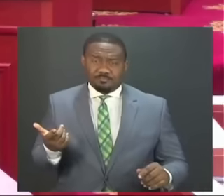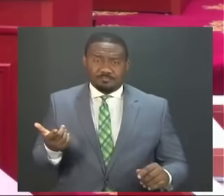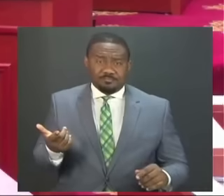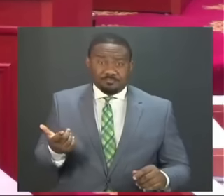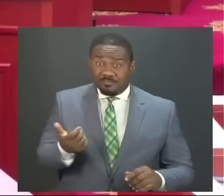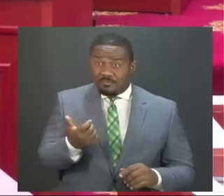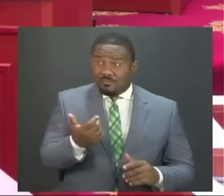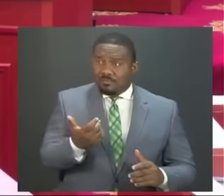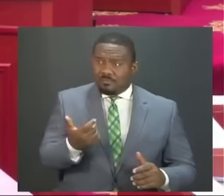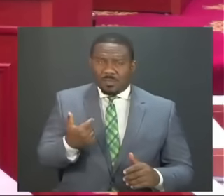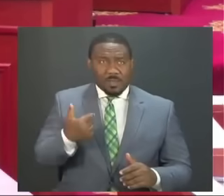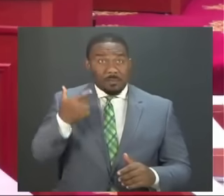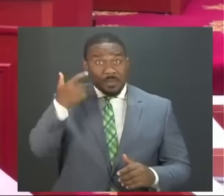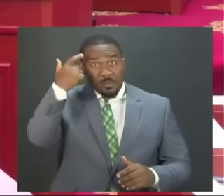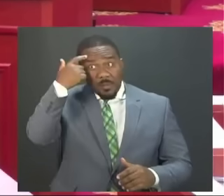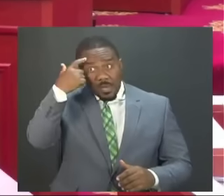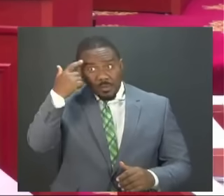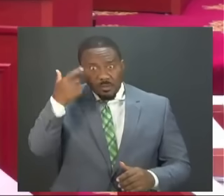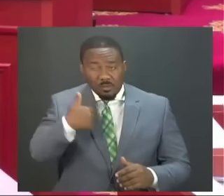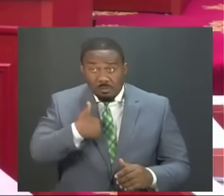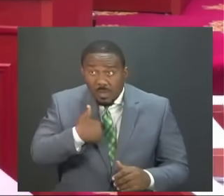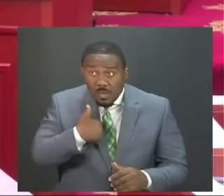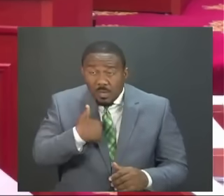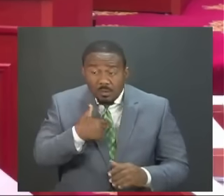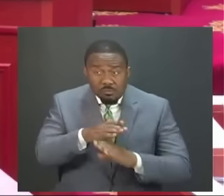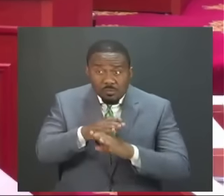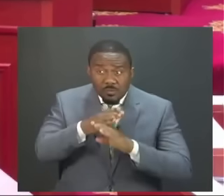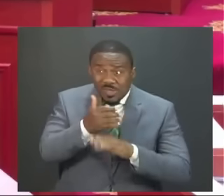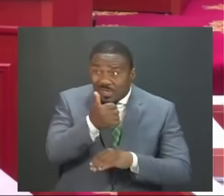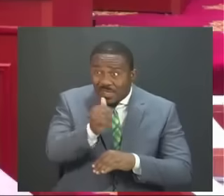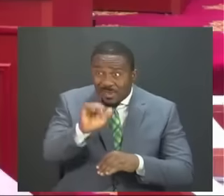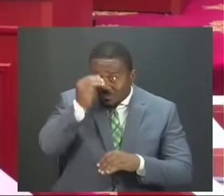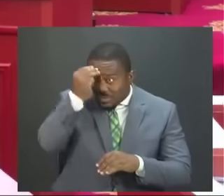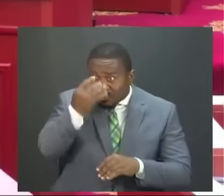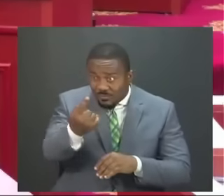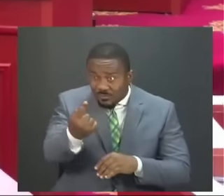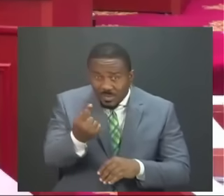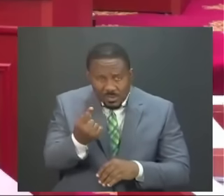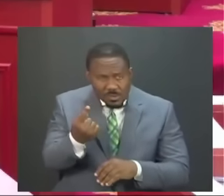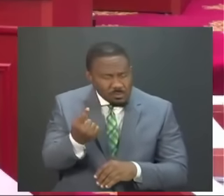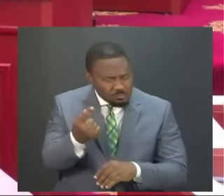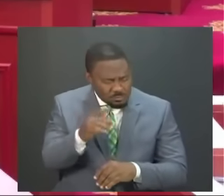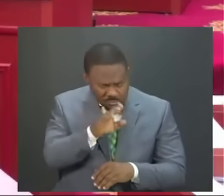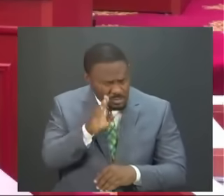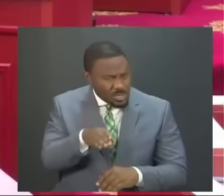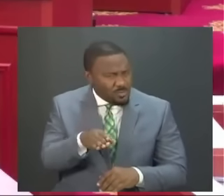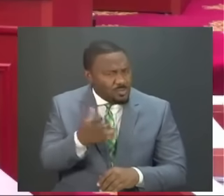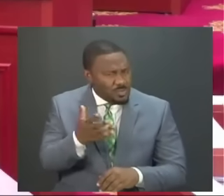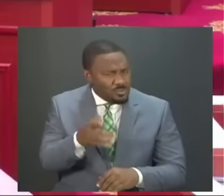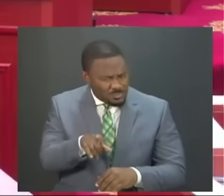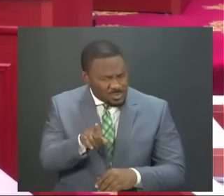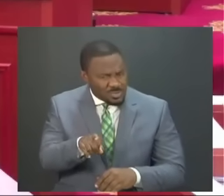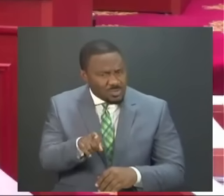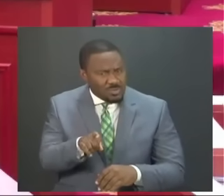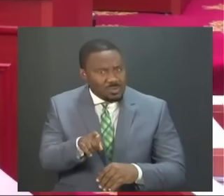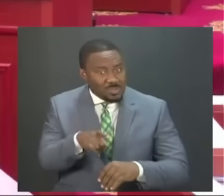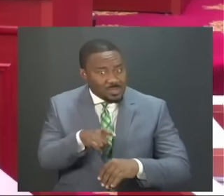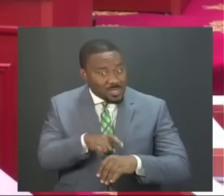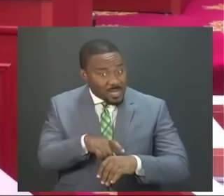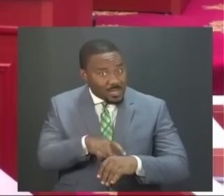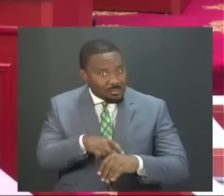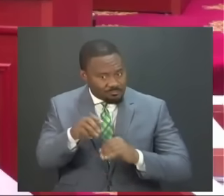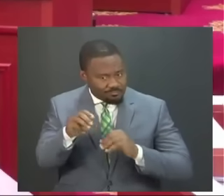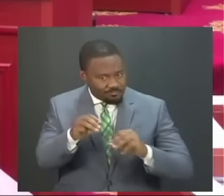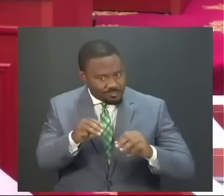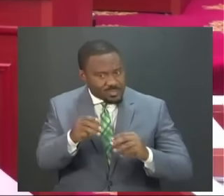minister. I can assure you of that. I also think that we should, manage our time well in this